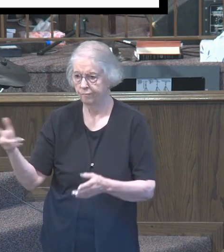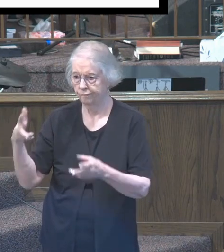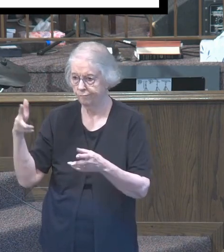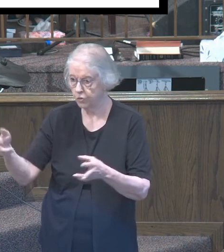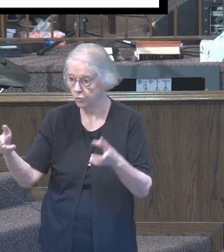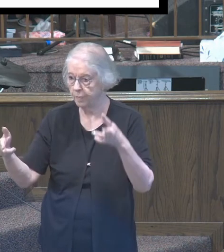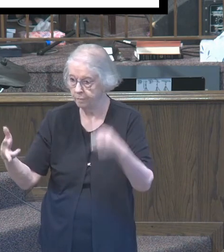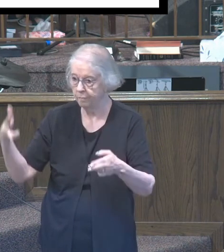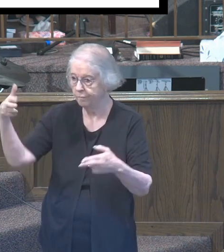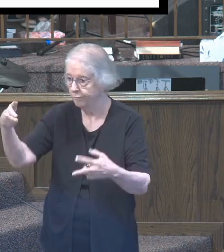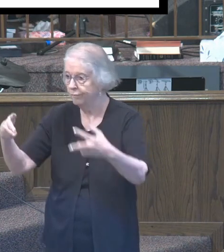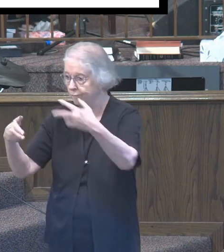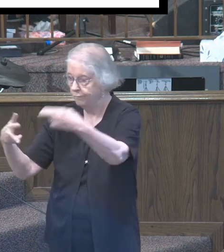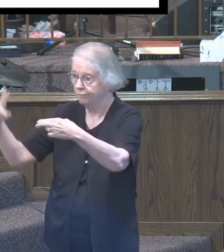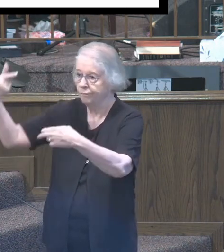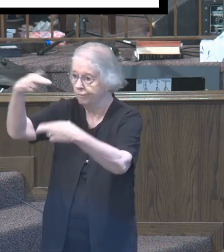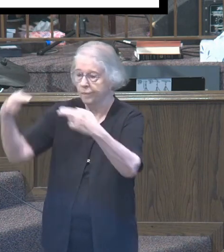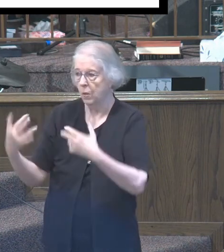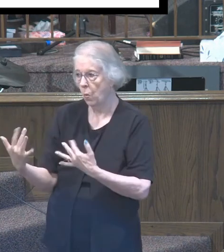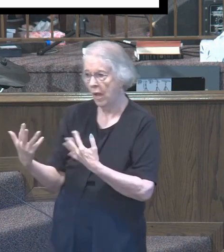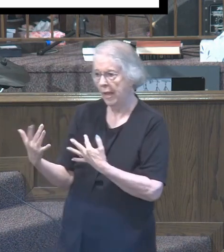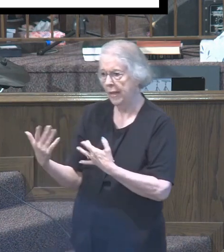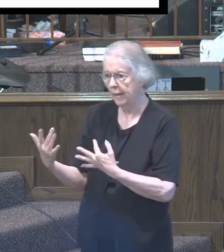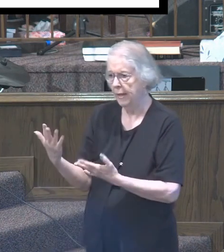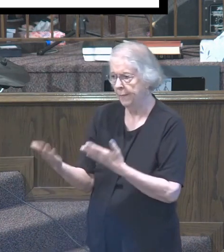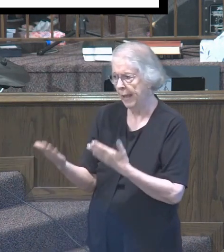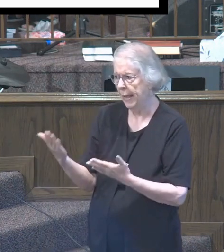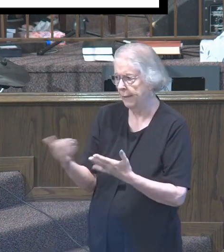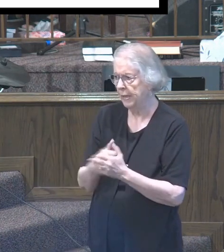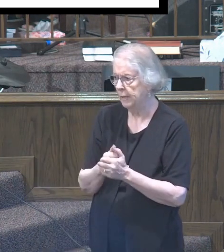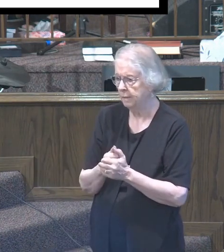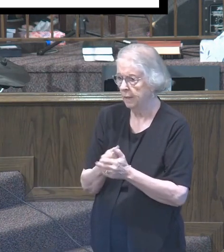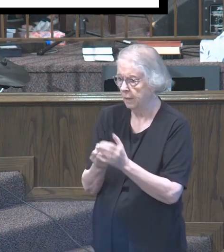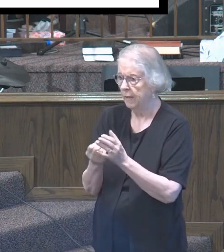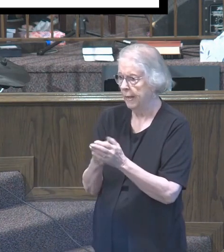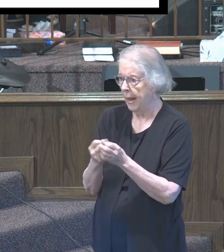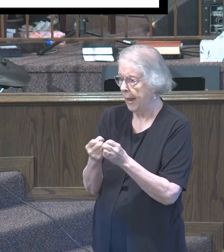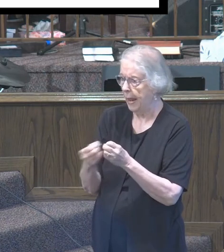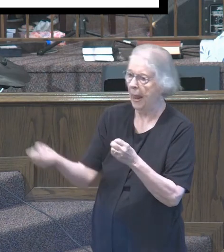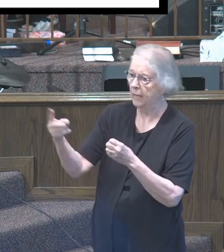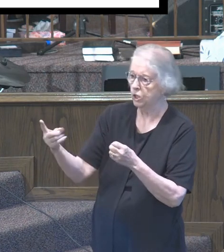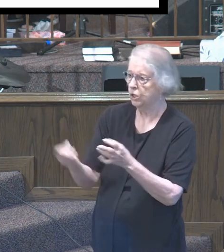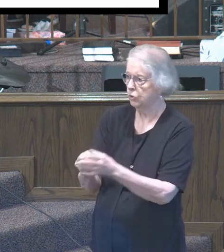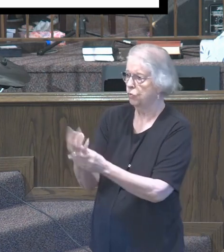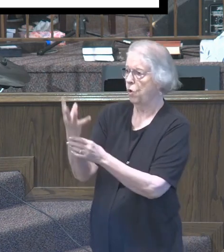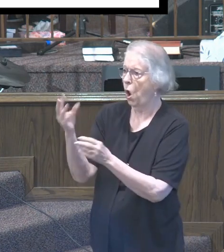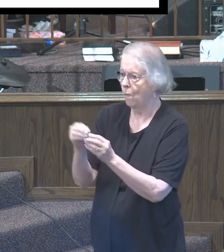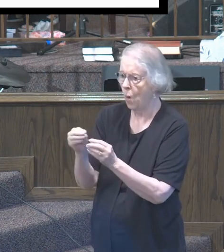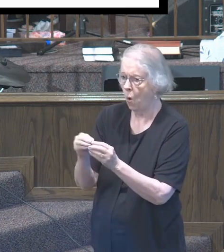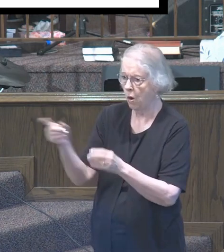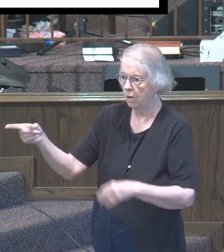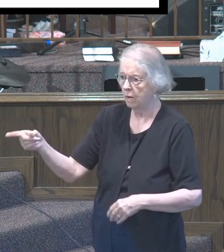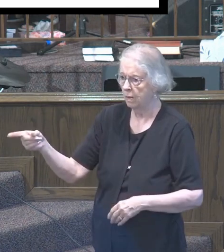thousands strutting up to me and saying, "Master, we preached the message. We bashed the demons. Our